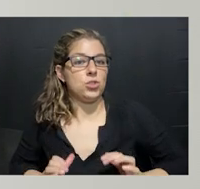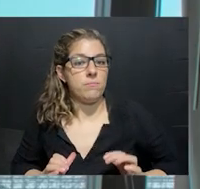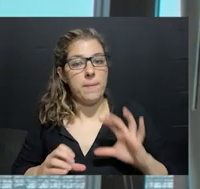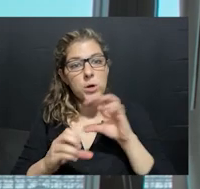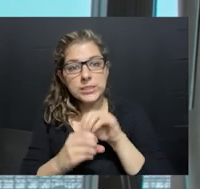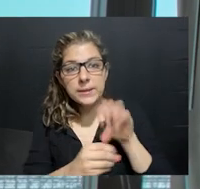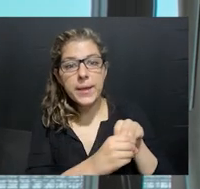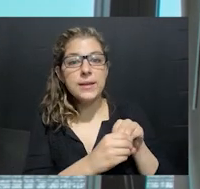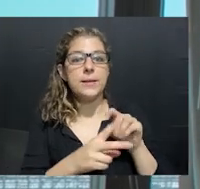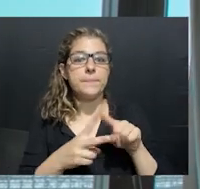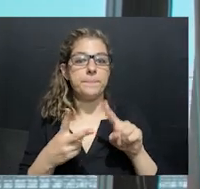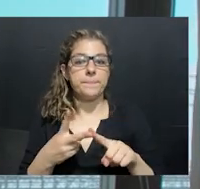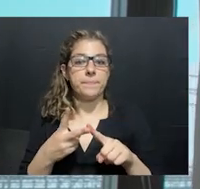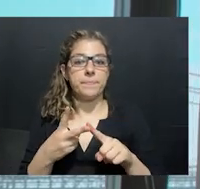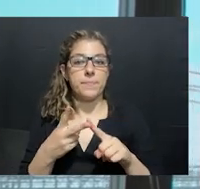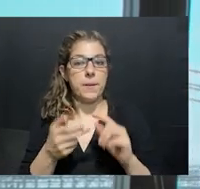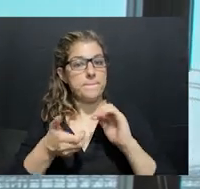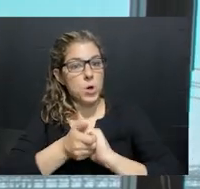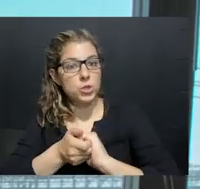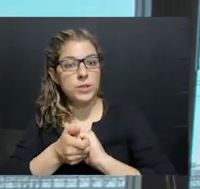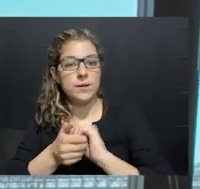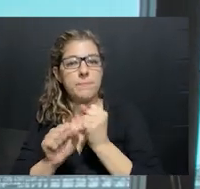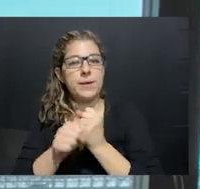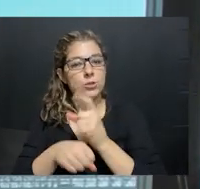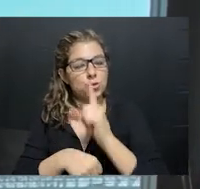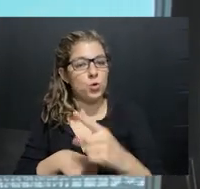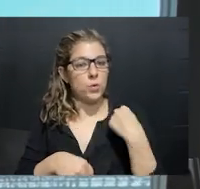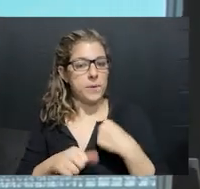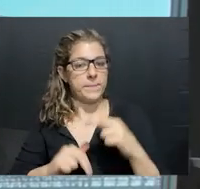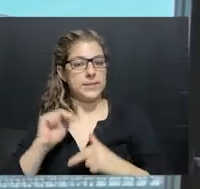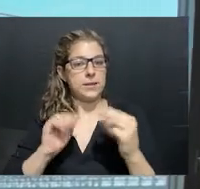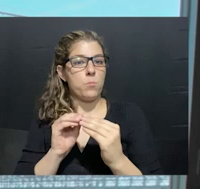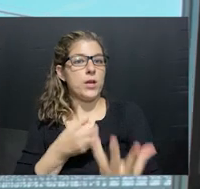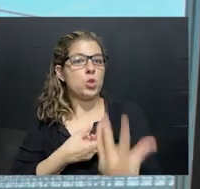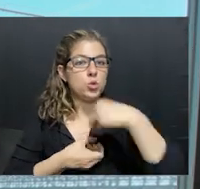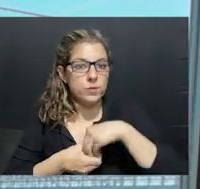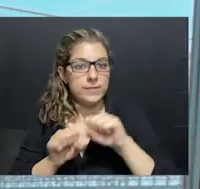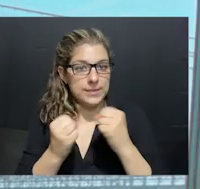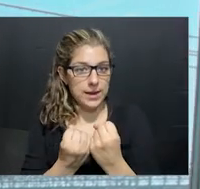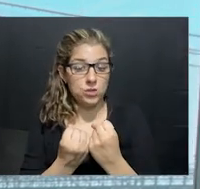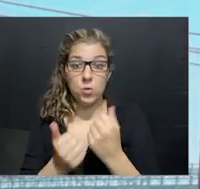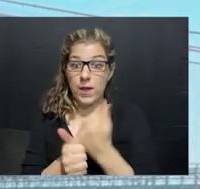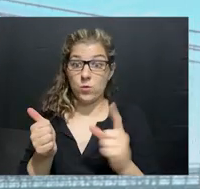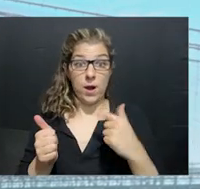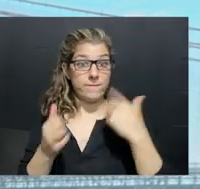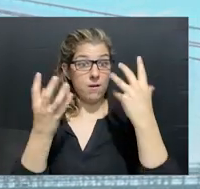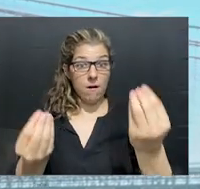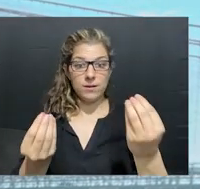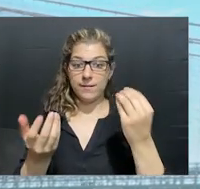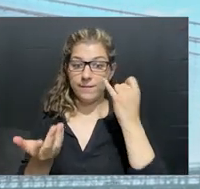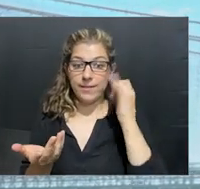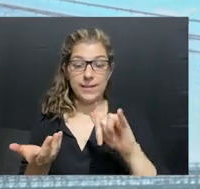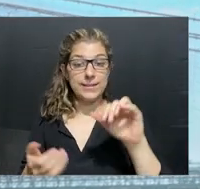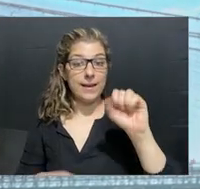participating, by partnering, and making certain that we're building a more inclusive society. So everywhere I've been, whether it's an